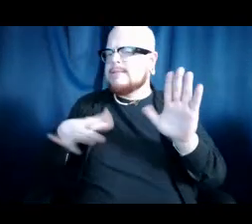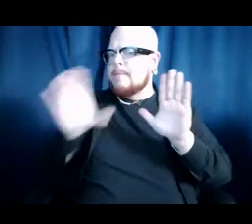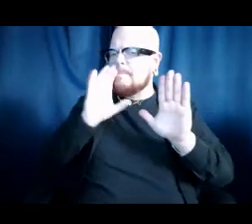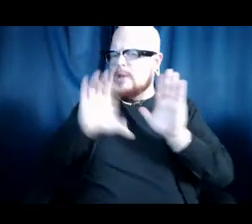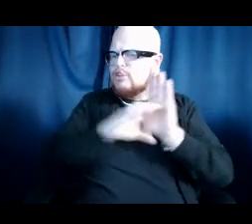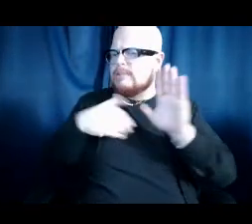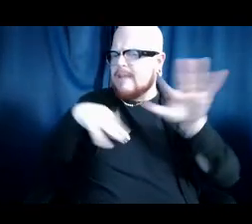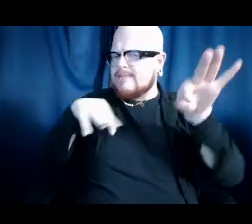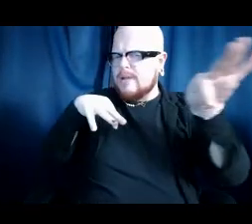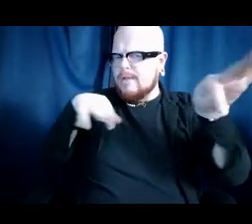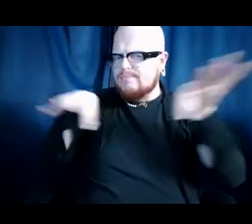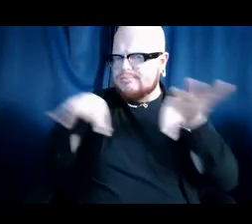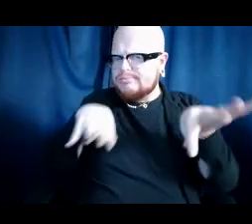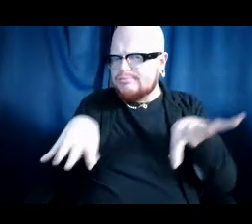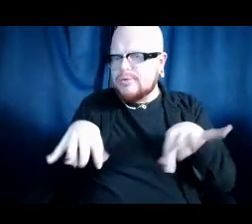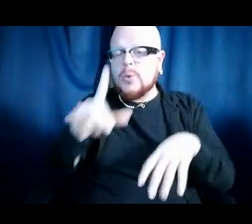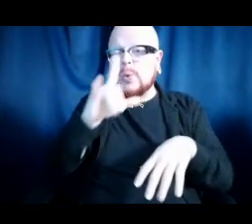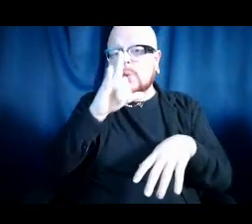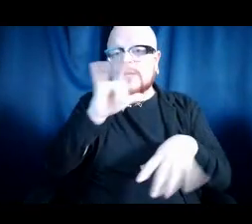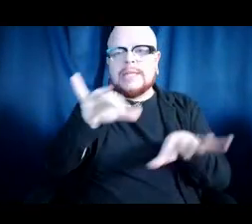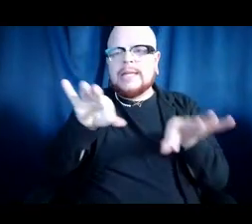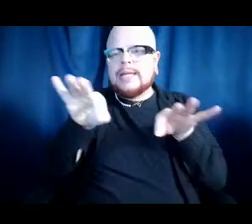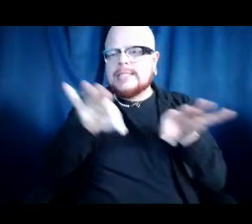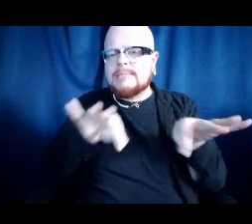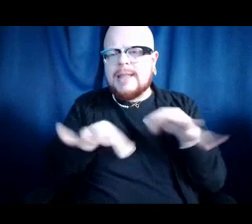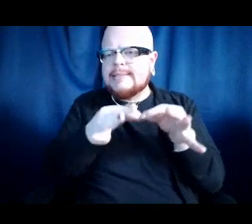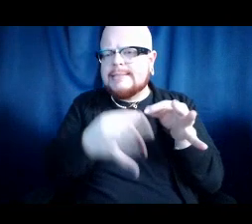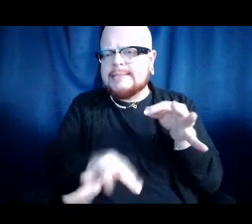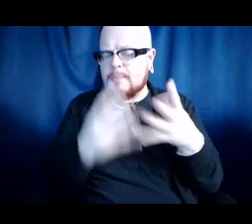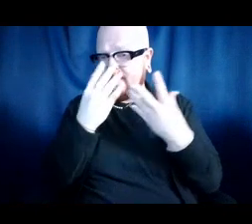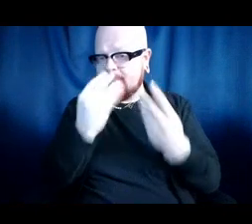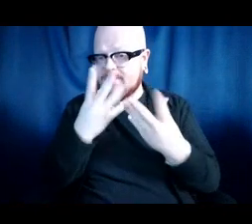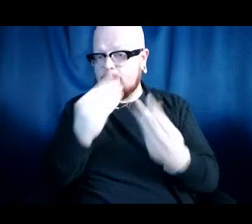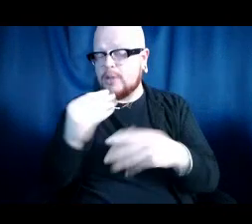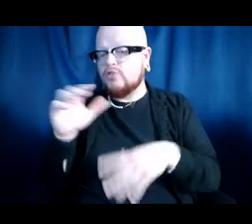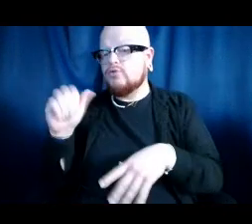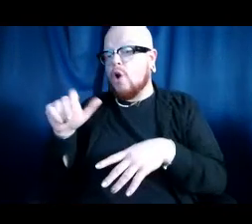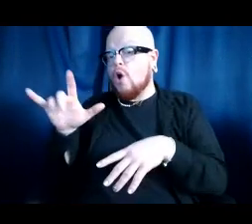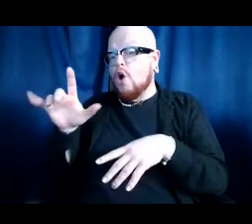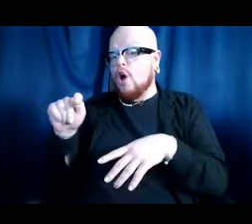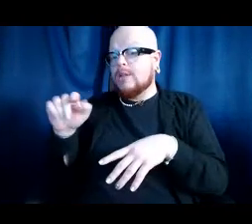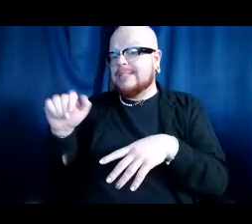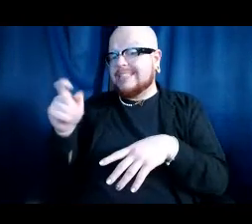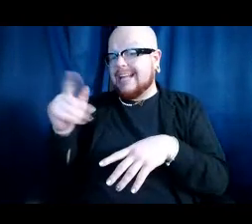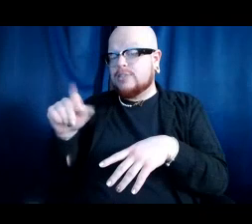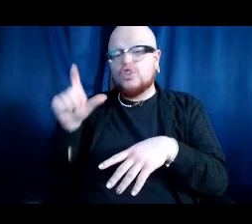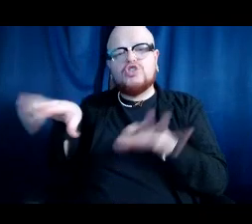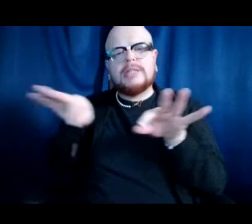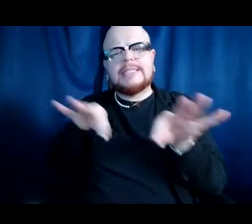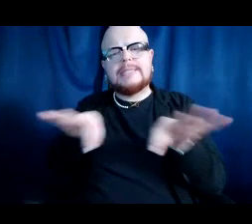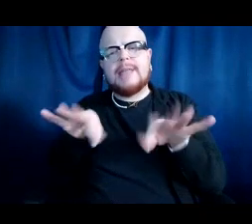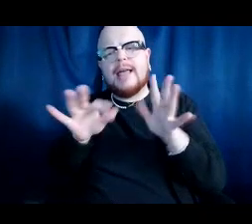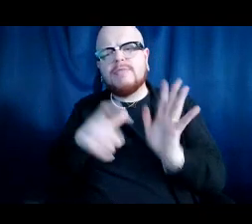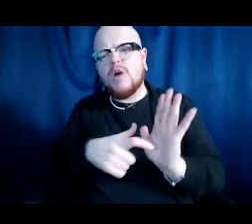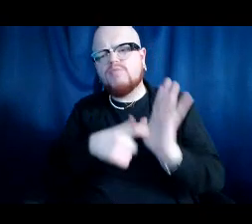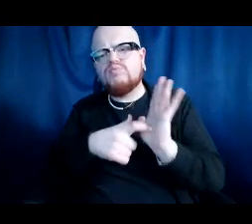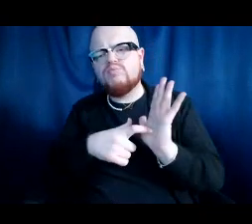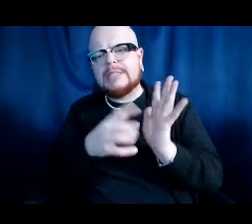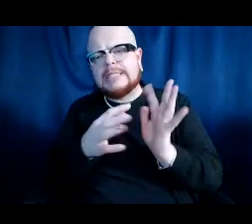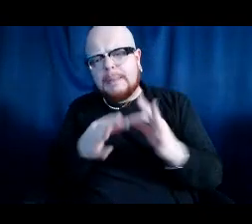concepts or information. The alt text should describe the essential content. Now, to determine if an image